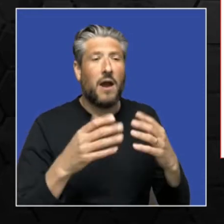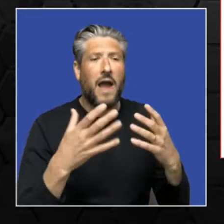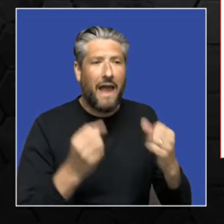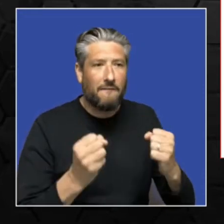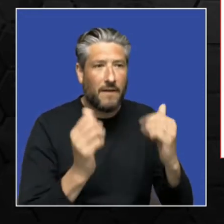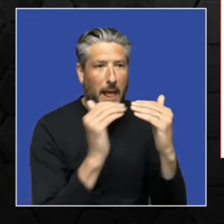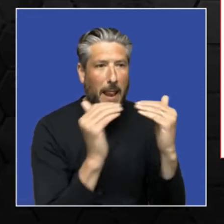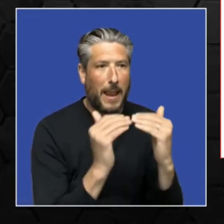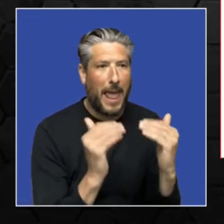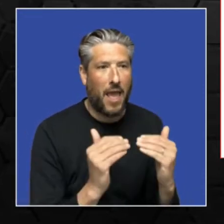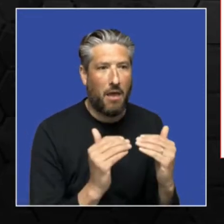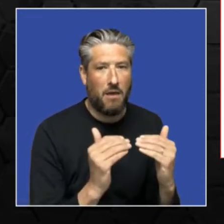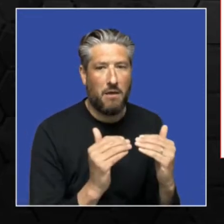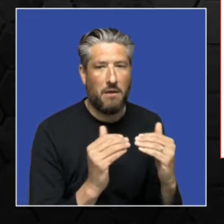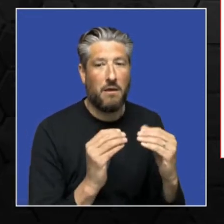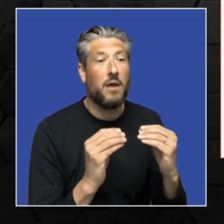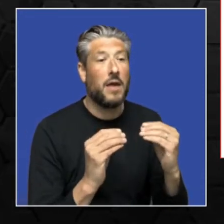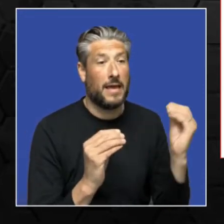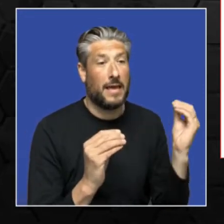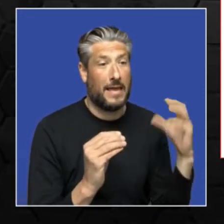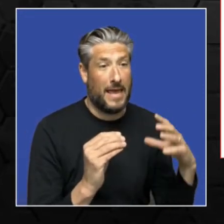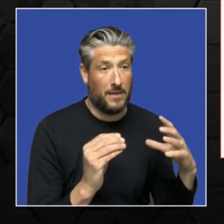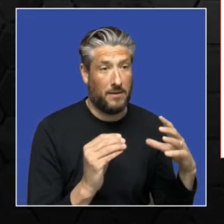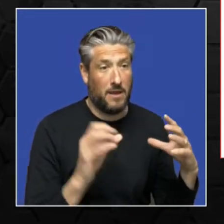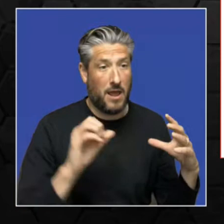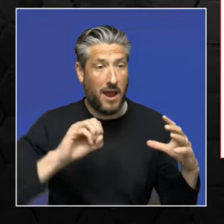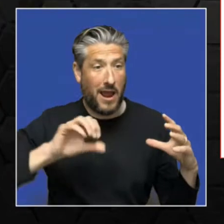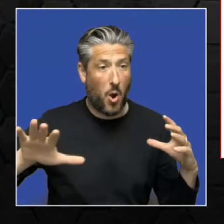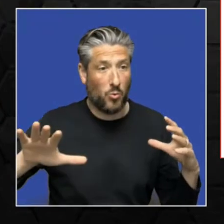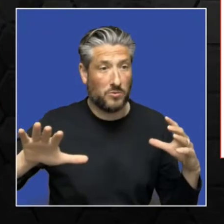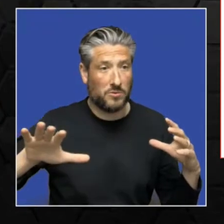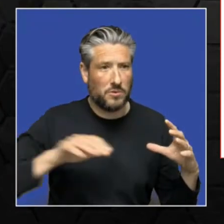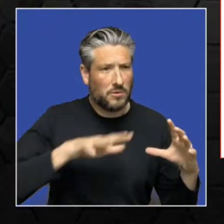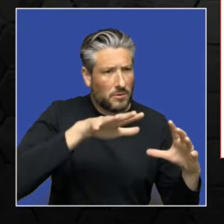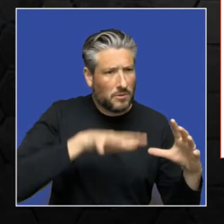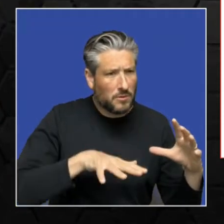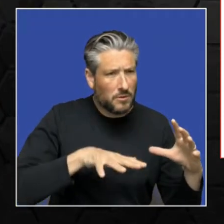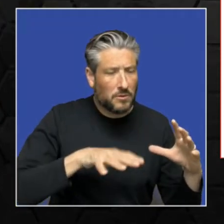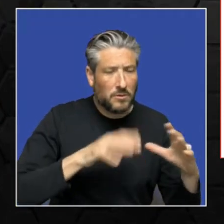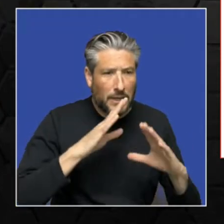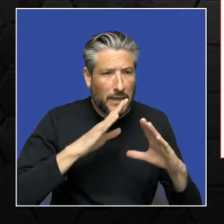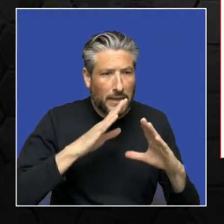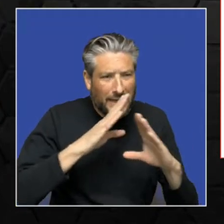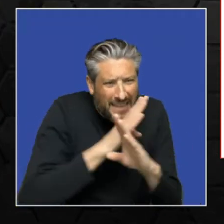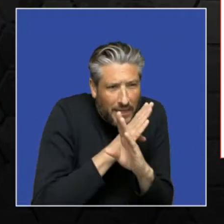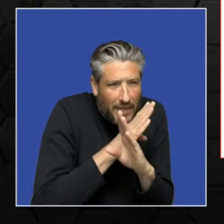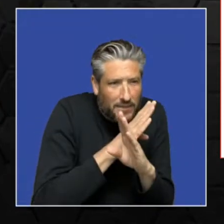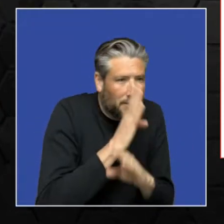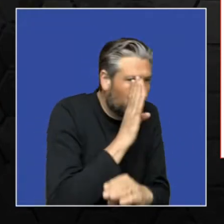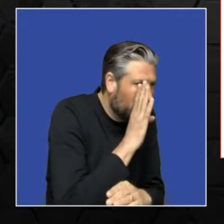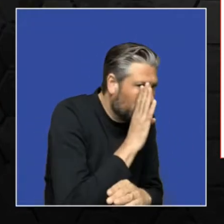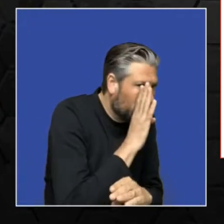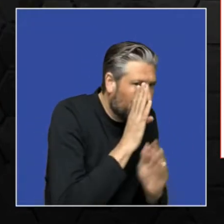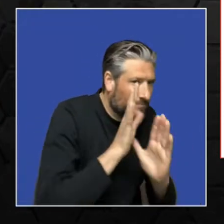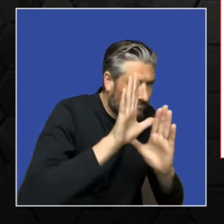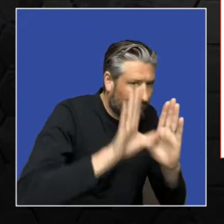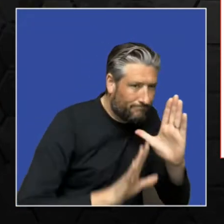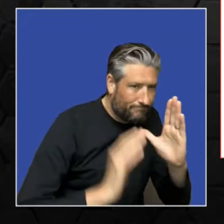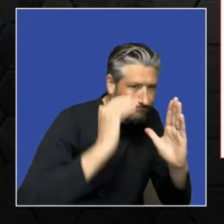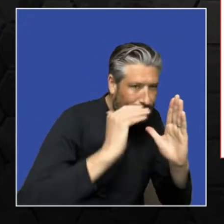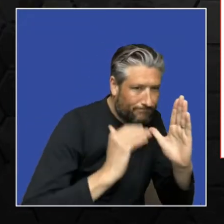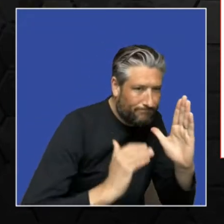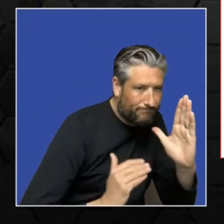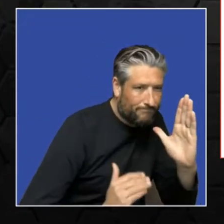have a hidden layer. You could have one layer, you could have two, you could have 10 layers. Depending on the complexity of your problem, you could increase or